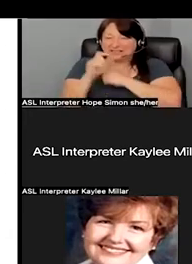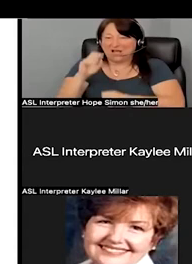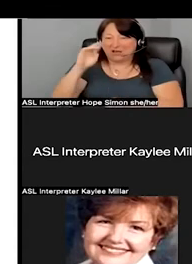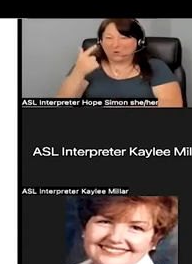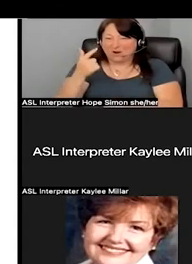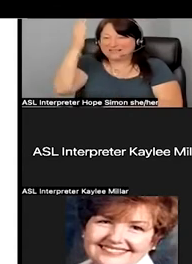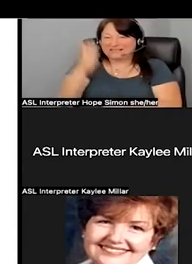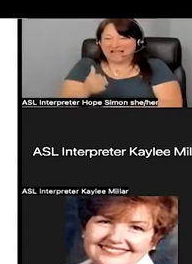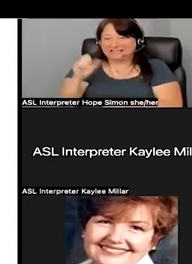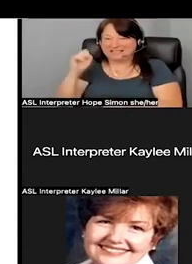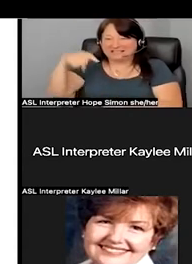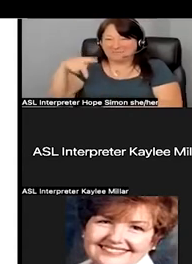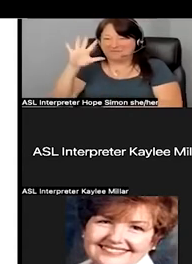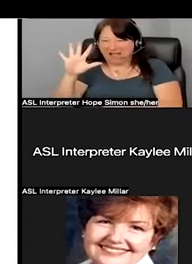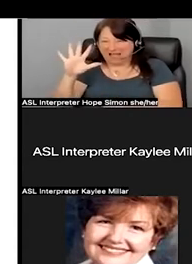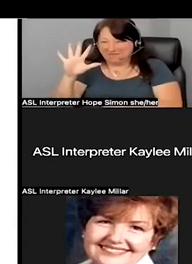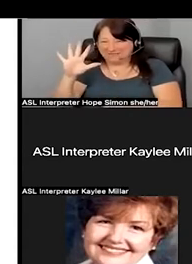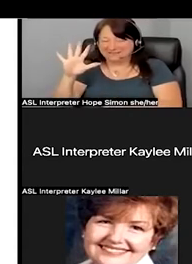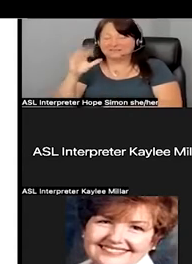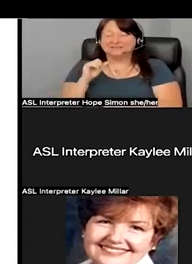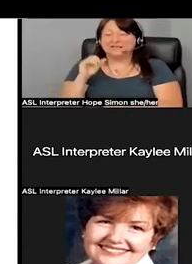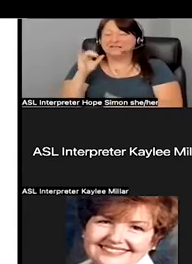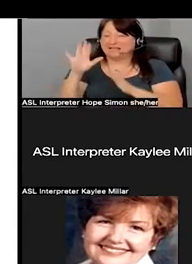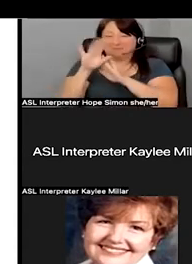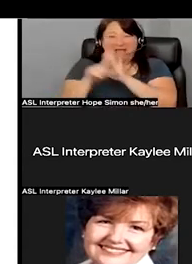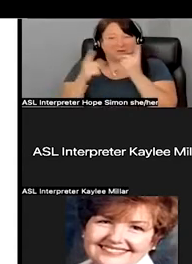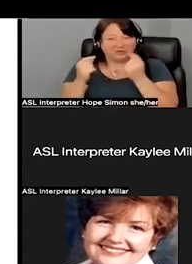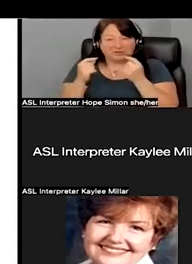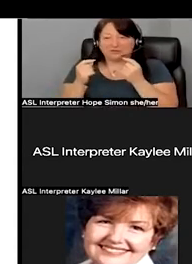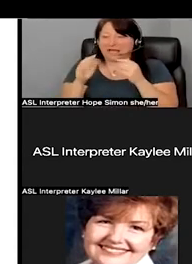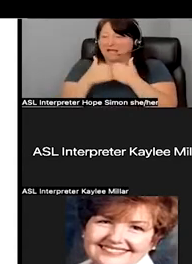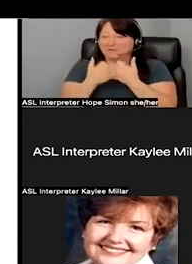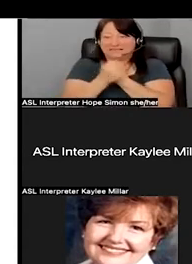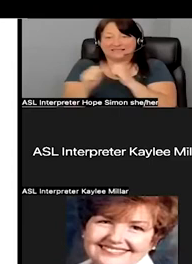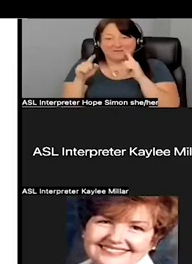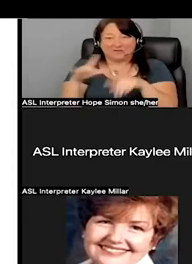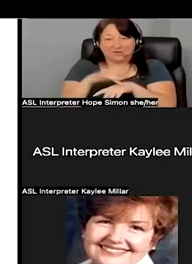earthquakecountry.org/step5 has all the background on what to do to be safe during earthquakes, to